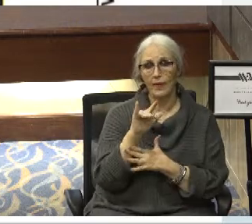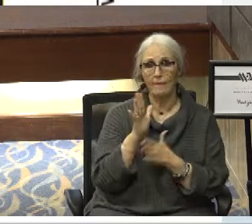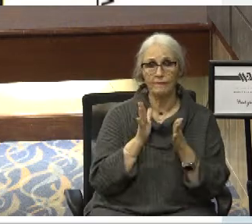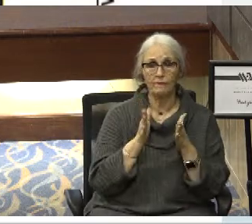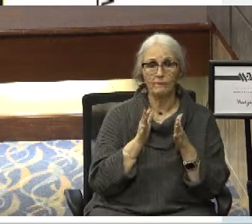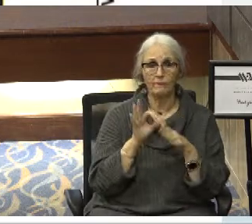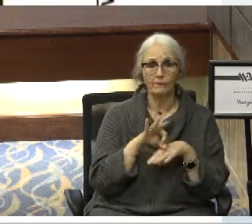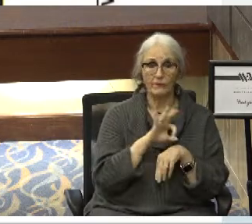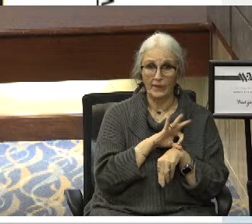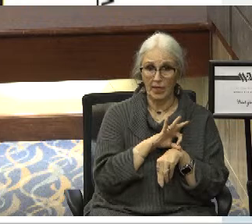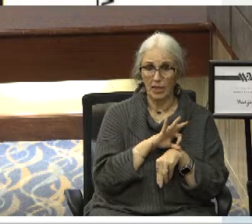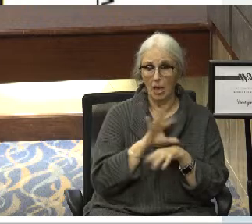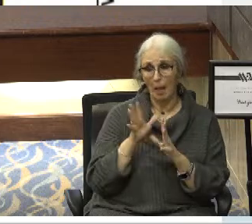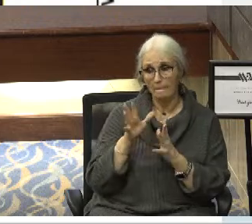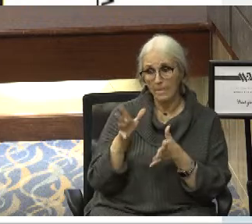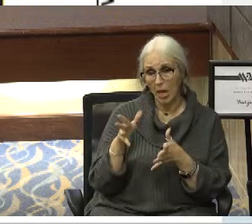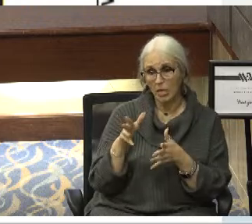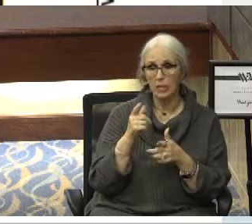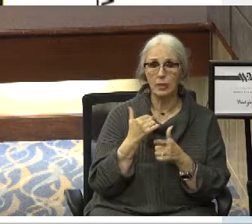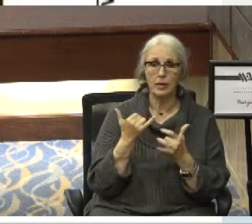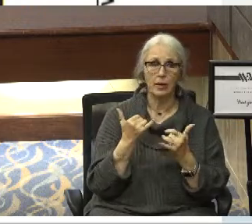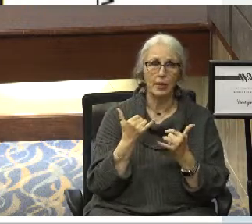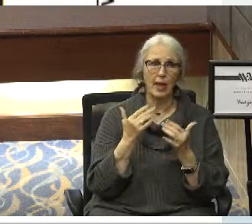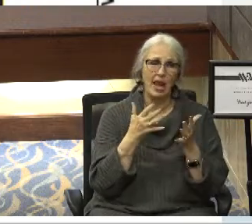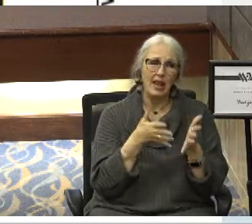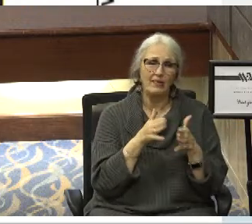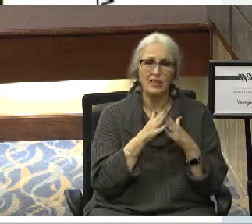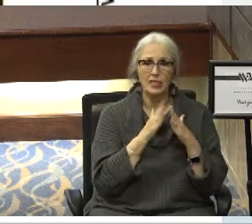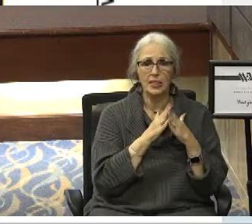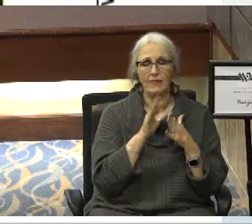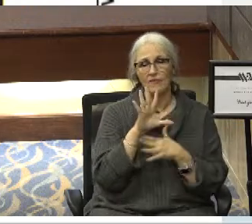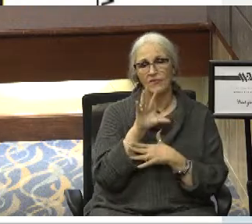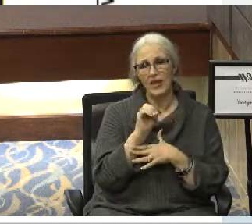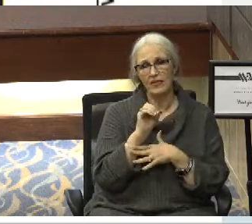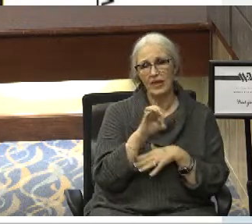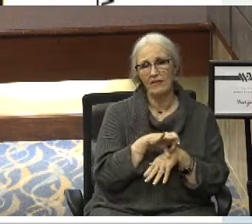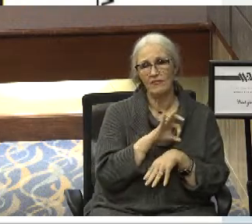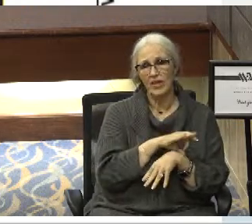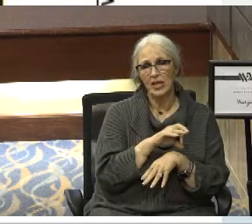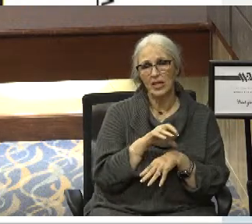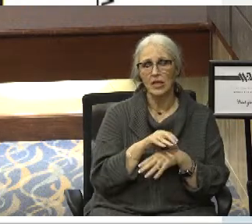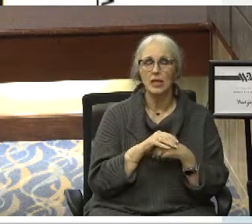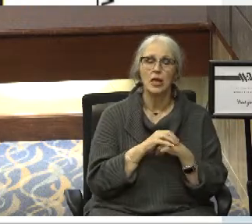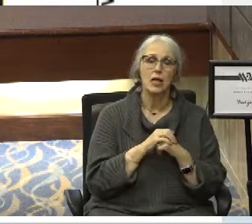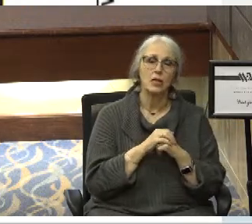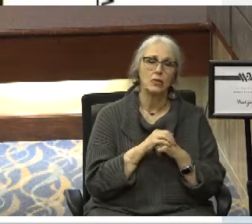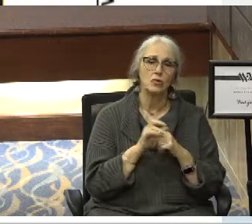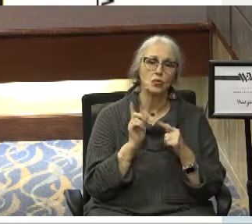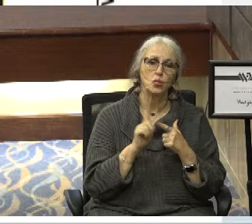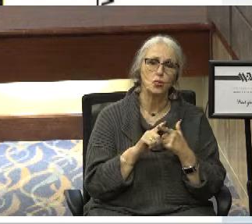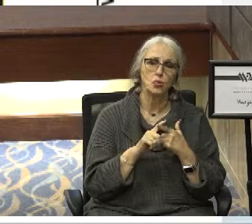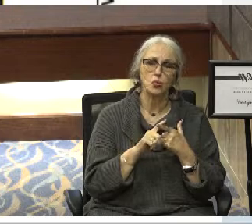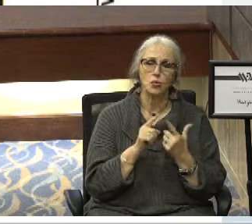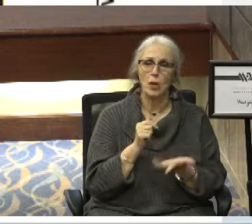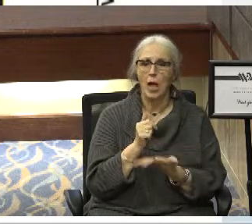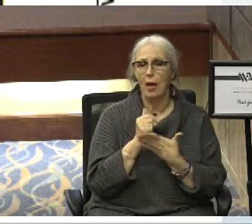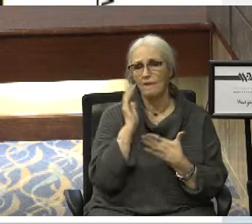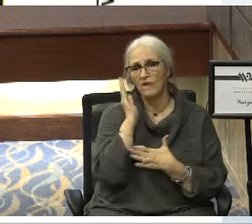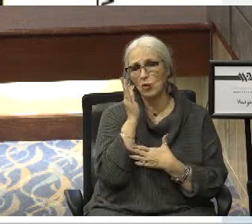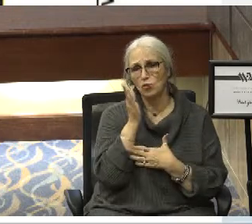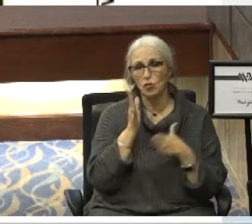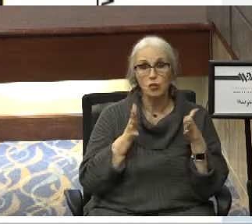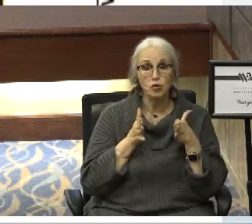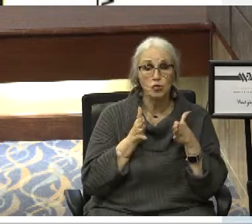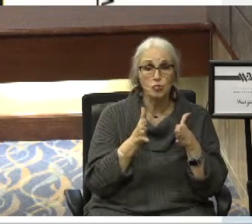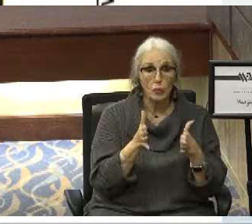to be abandoned, and that would leave the city with a 50-foot right-of-way through there to accommodate, any future